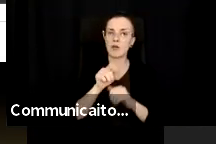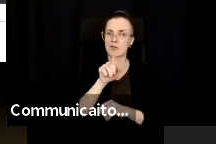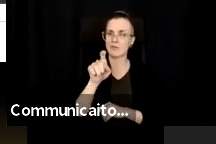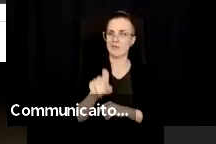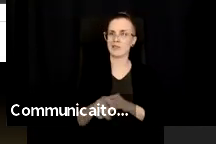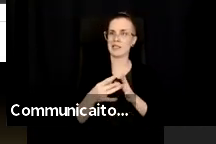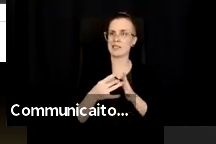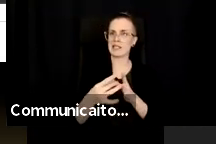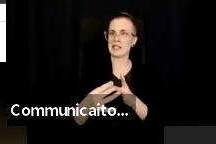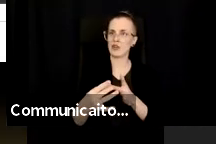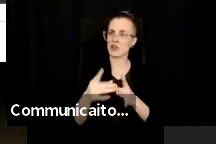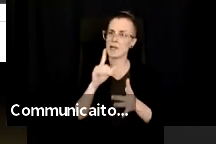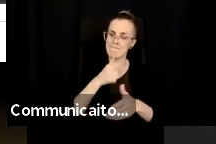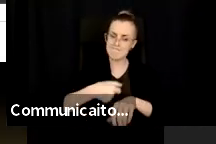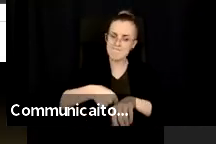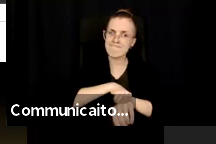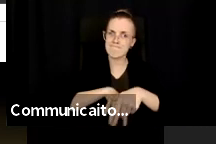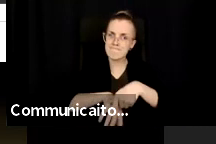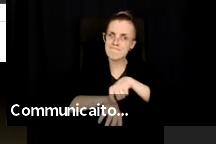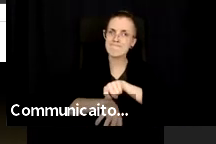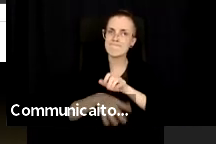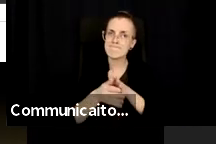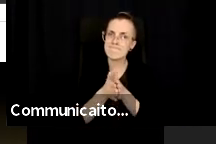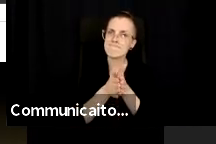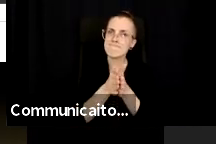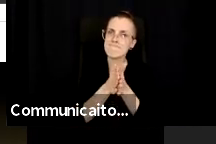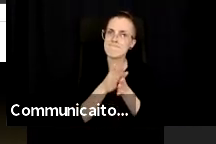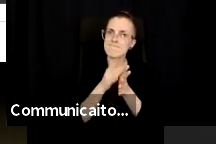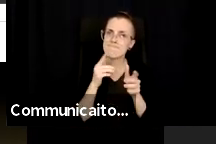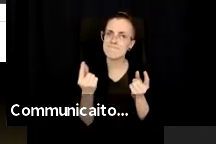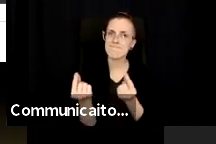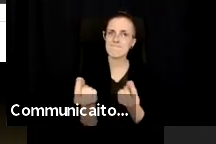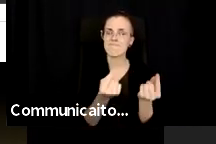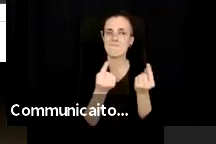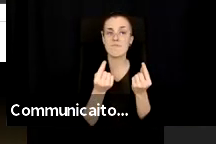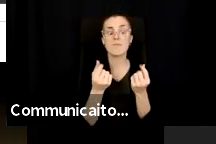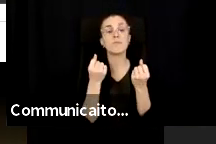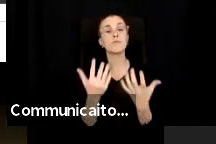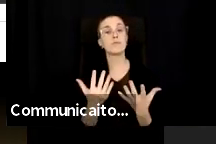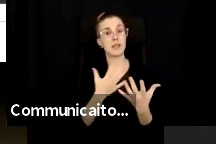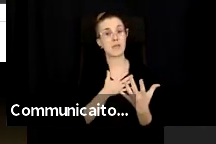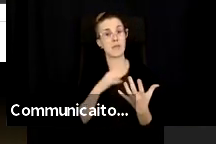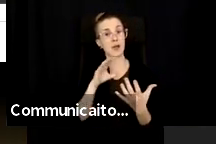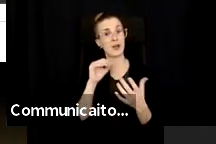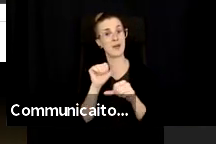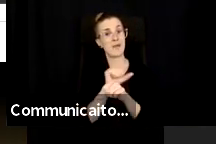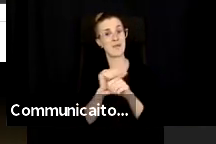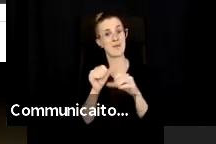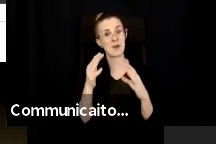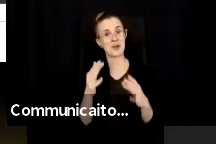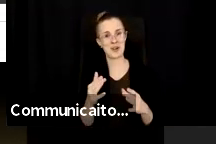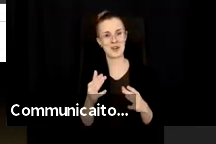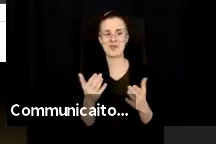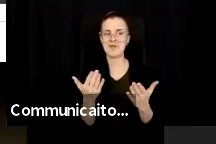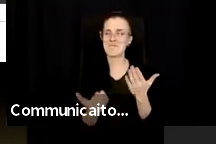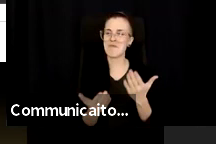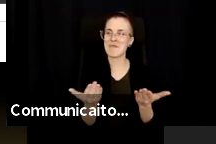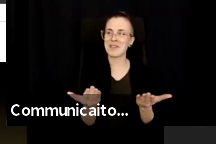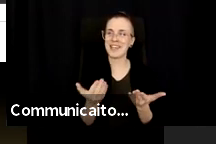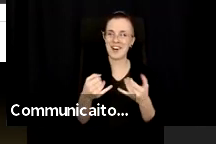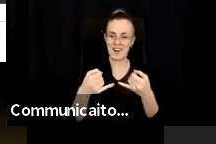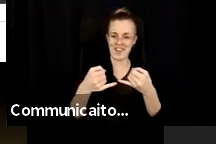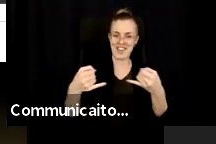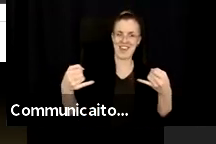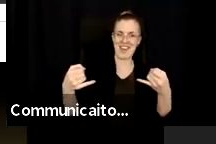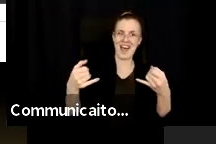forward. A lot of my colleagues who are probably here on the line today took part